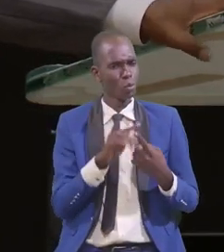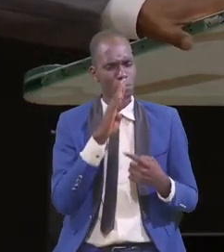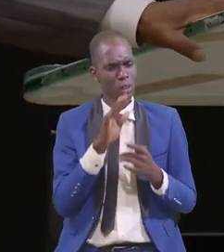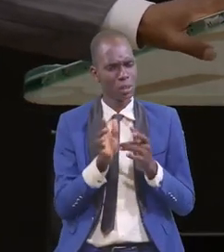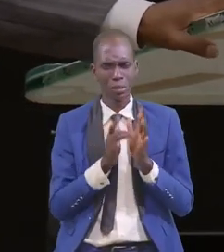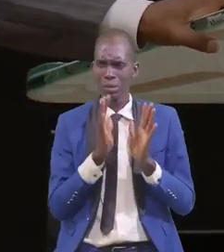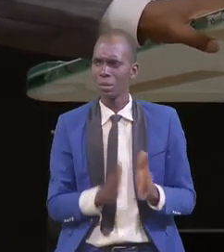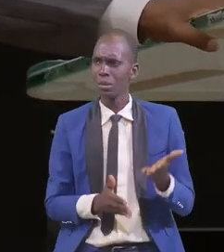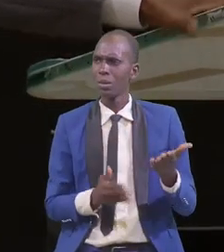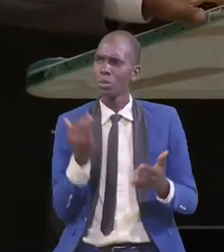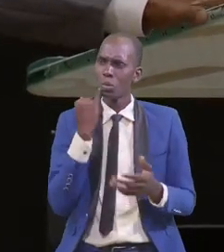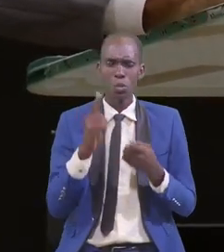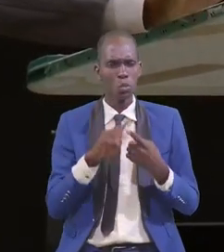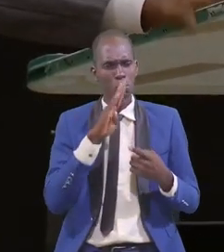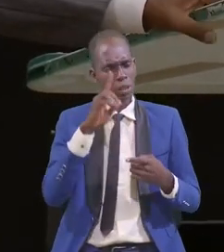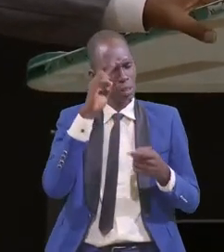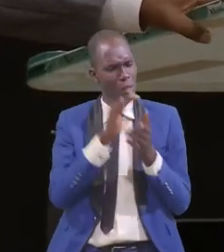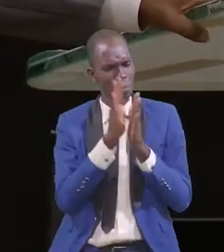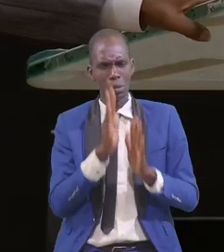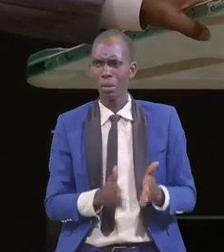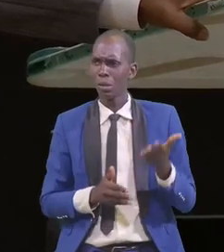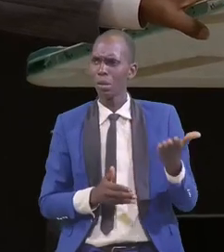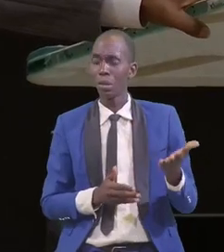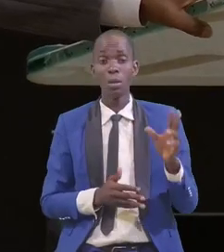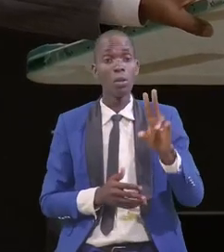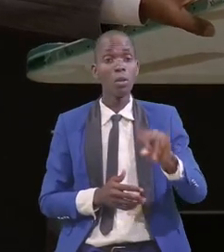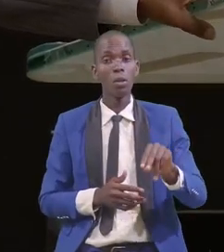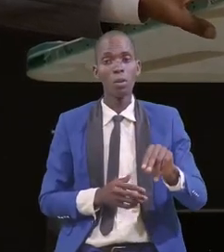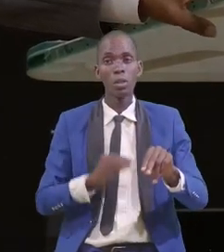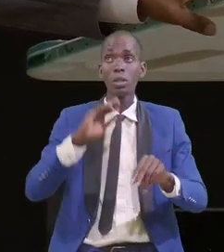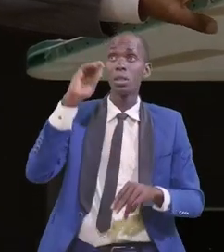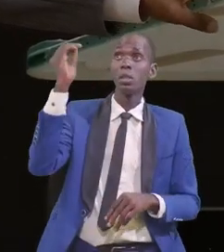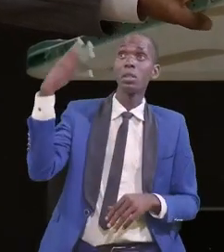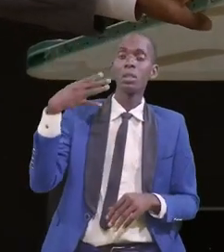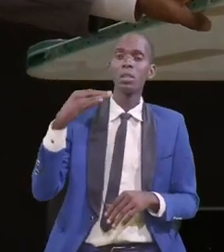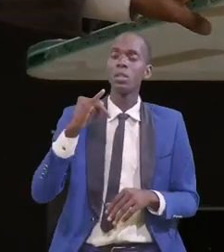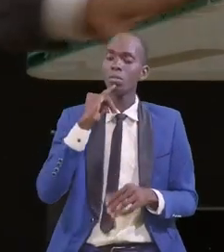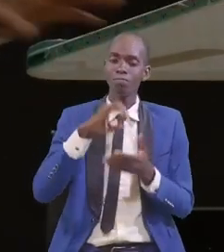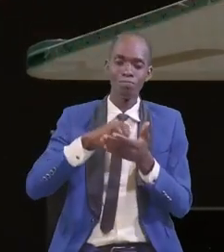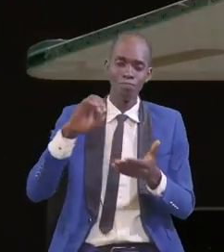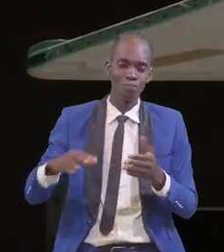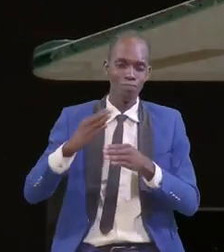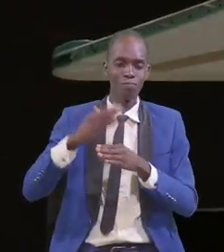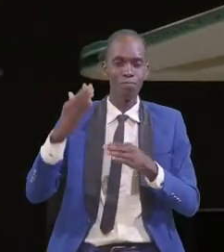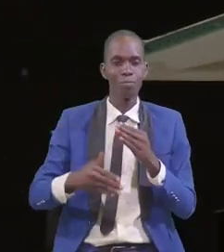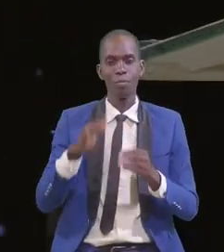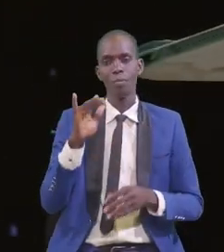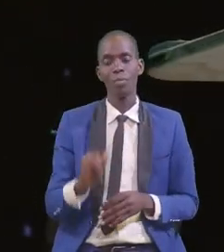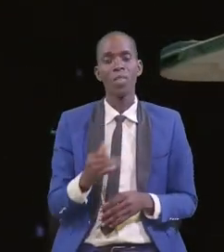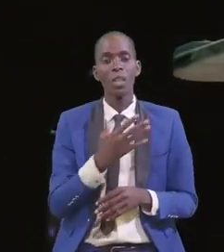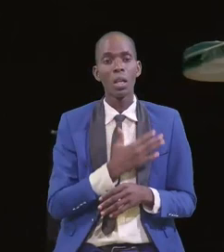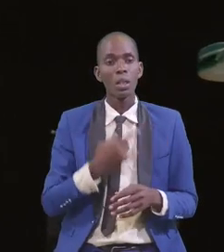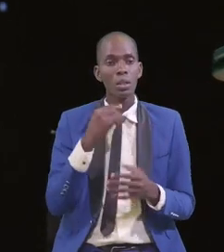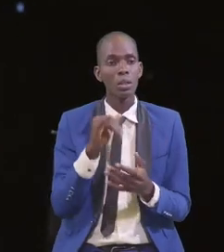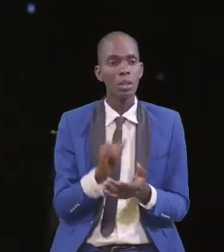he's supposed to be a believer. No, grace gone completely. And it says